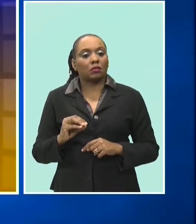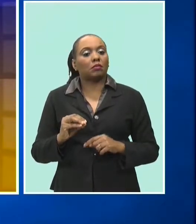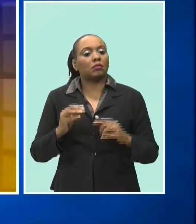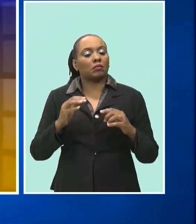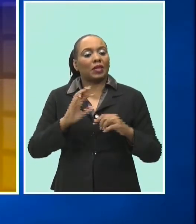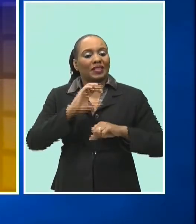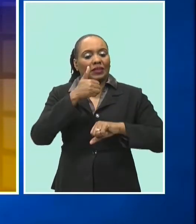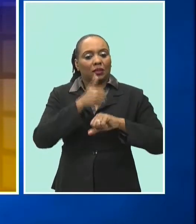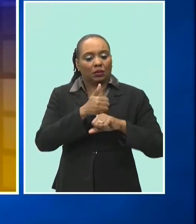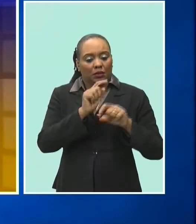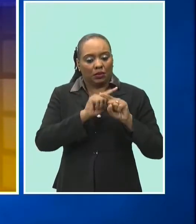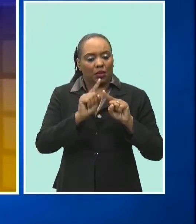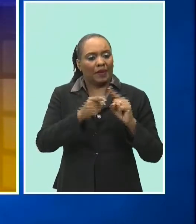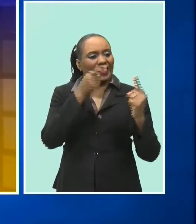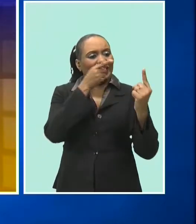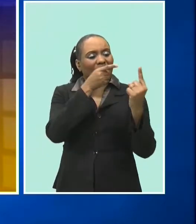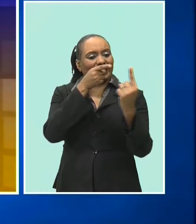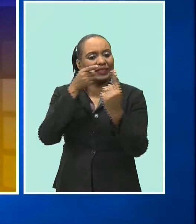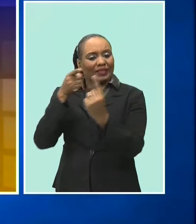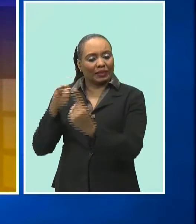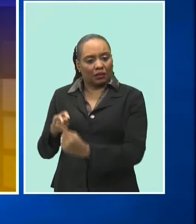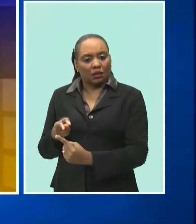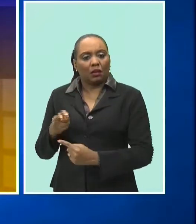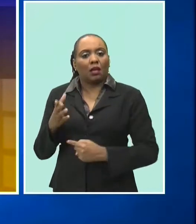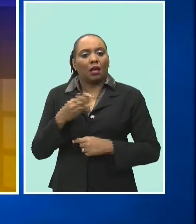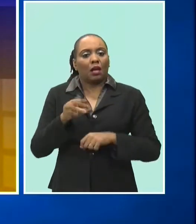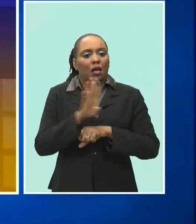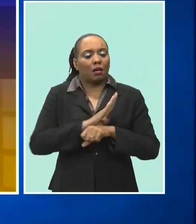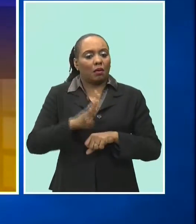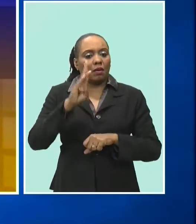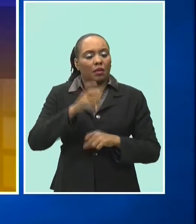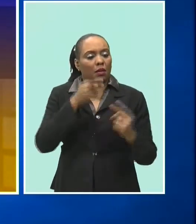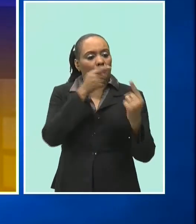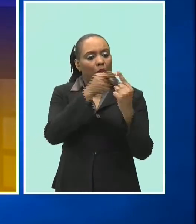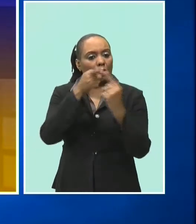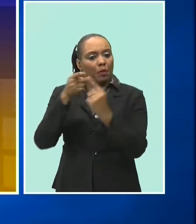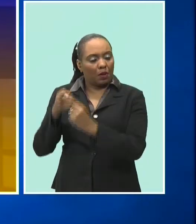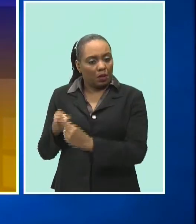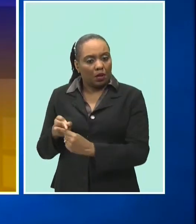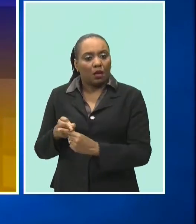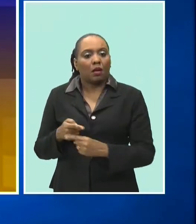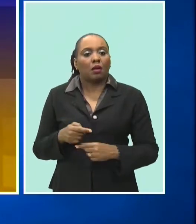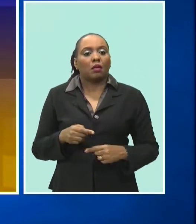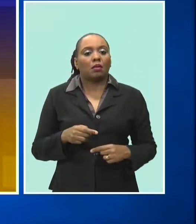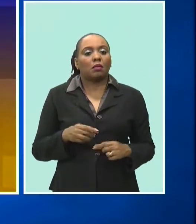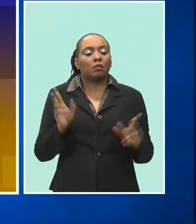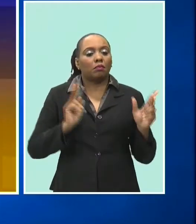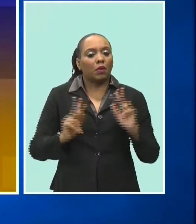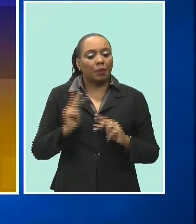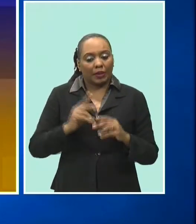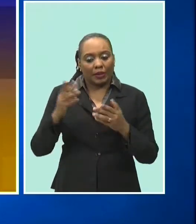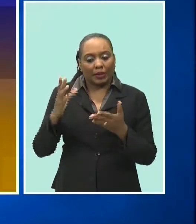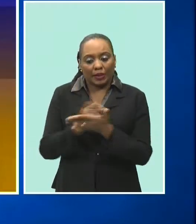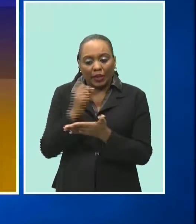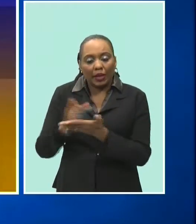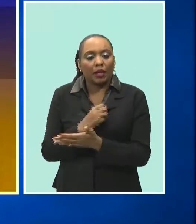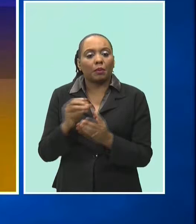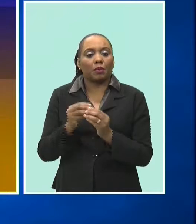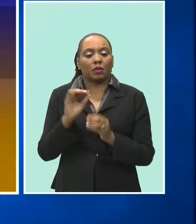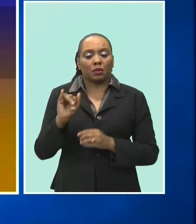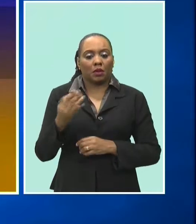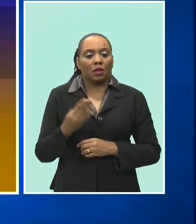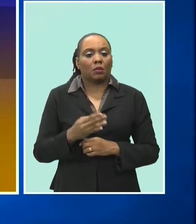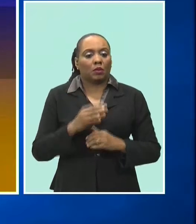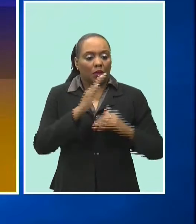fiscal outturn and the fiscal sustainability that Barbados needs. Unemployment is rising in Barbados.